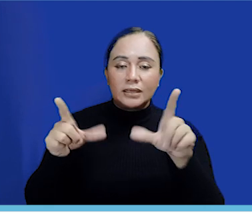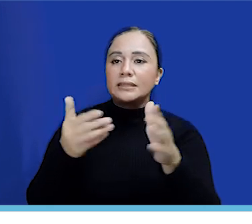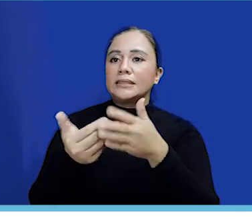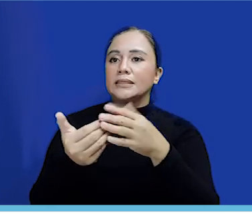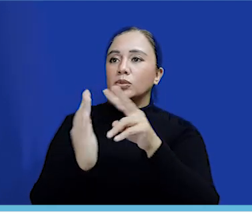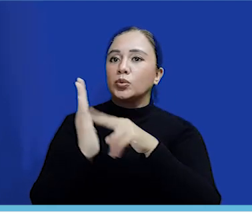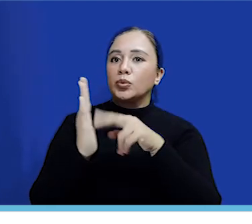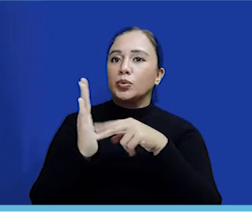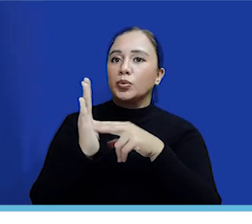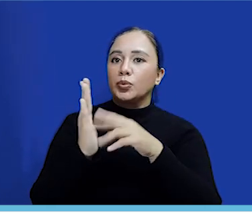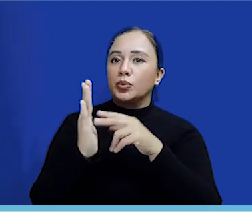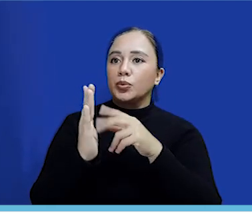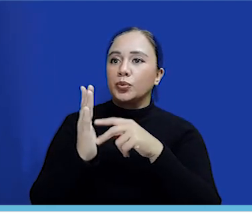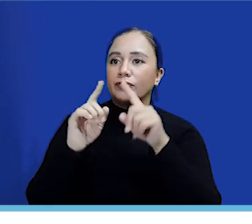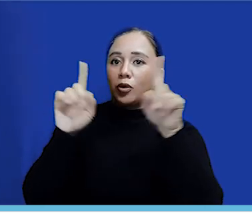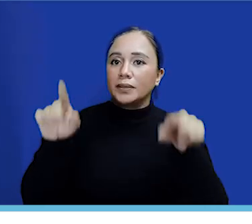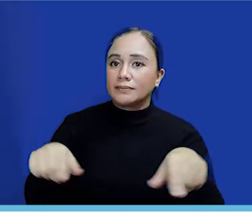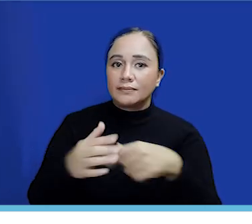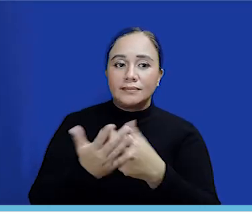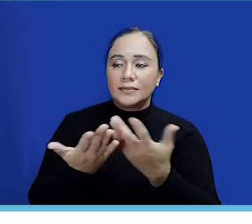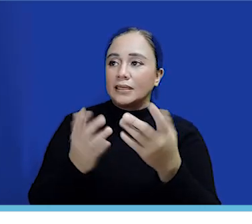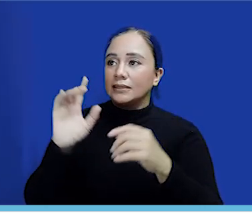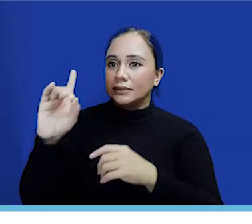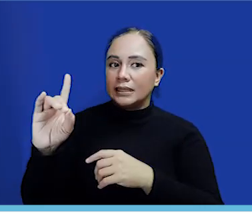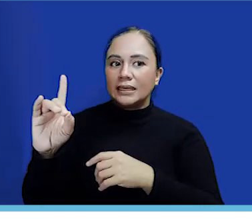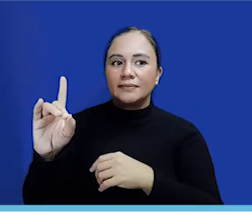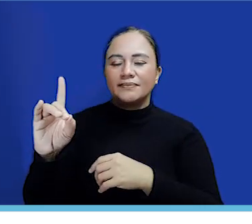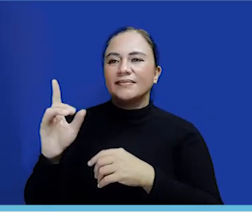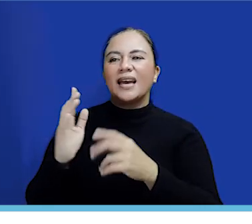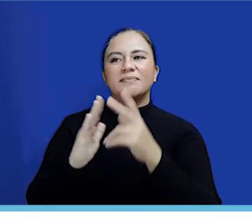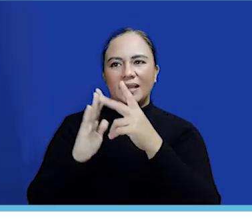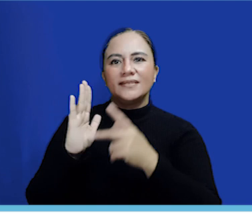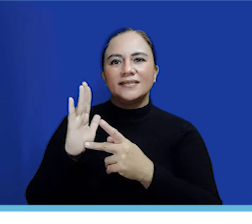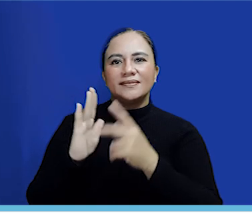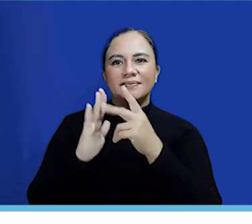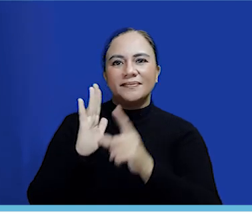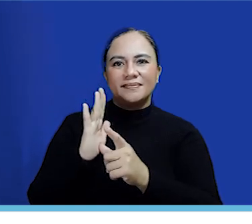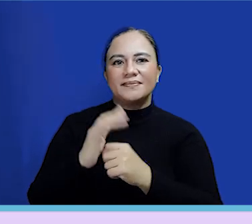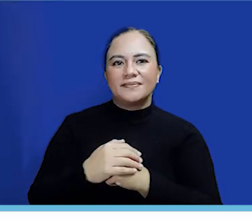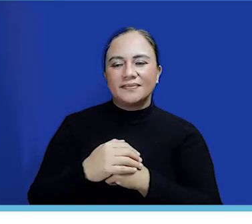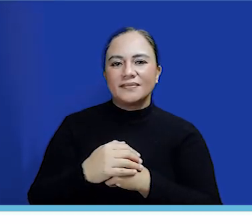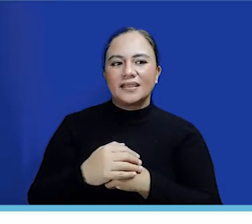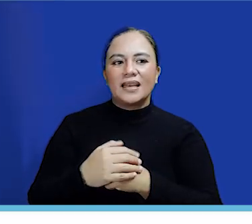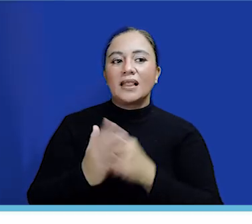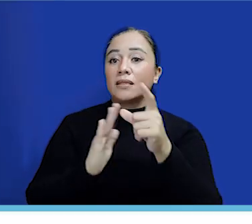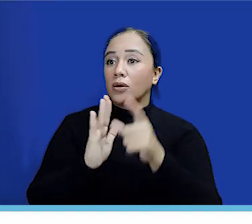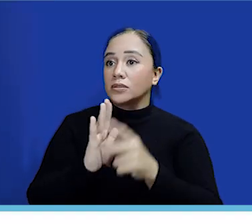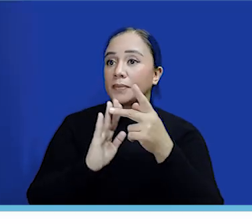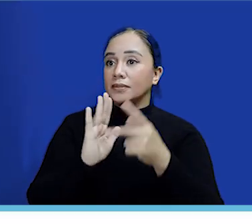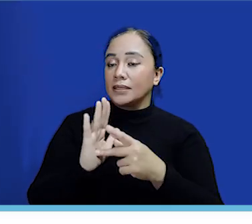and easy-to-read formats. D. Institutional or policy.